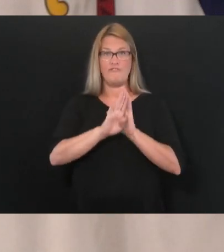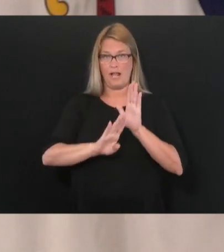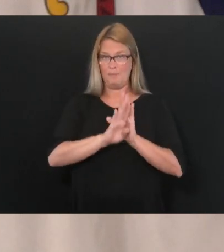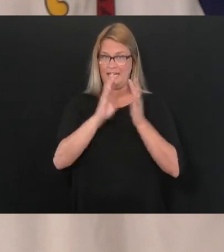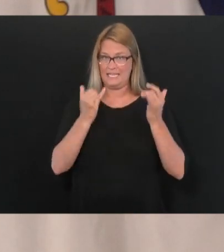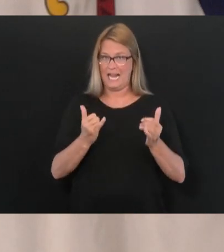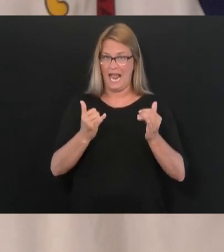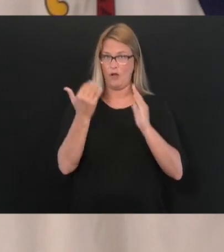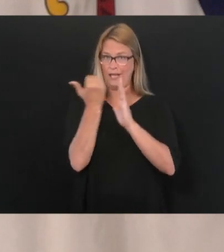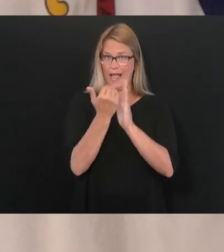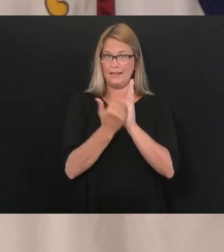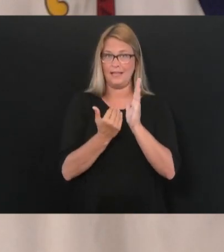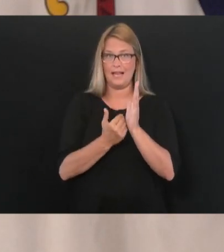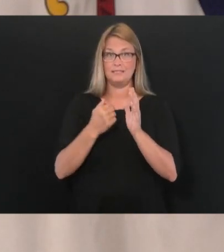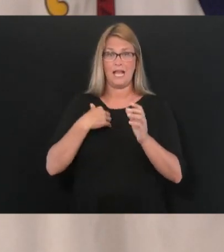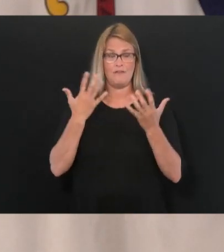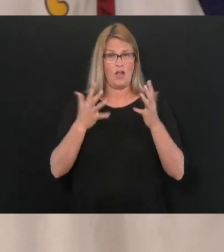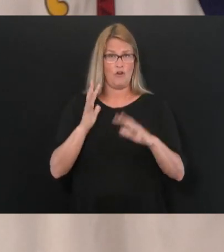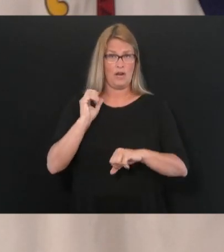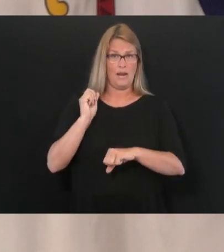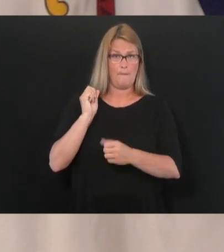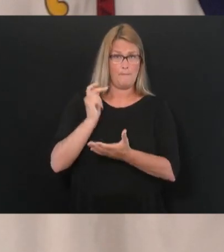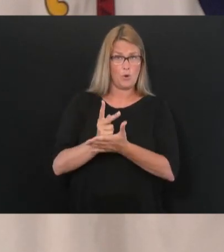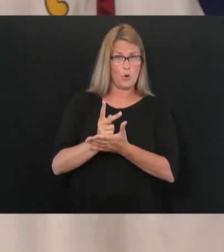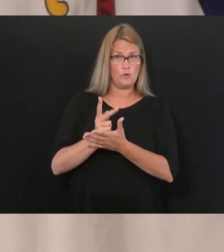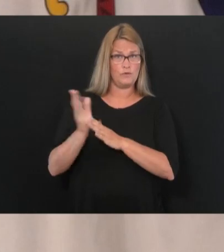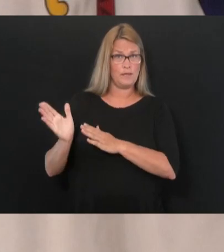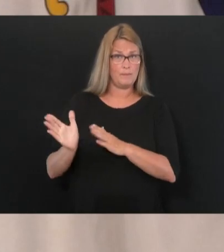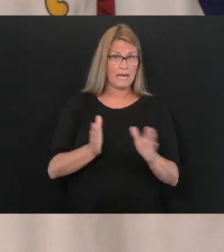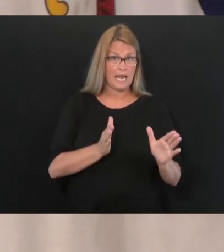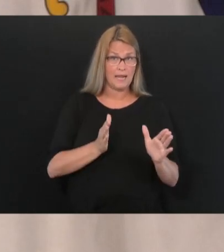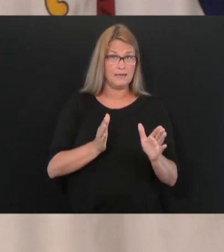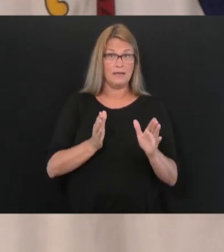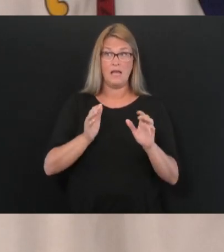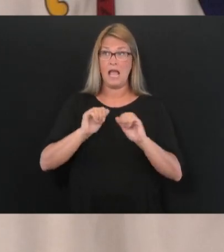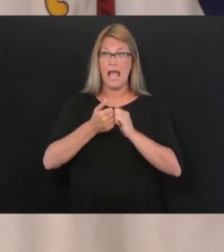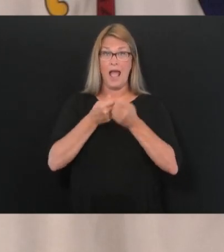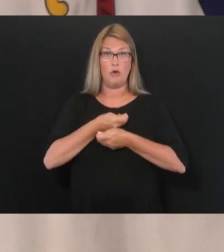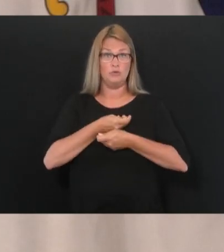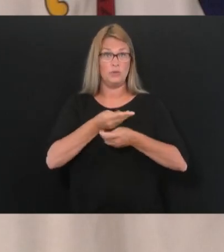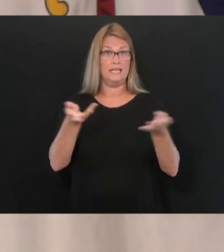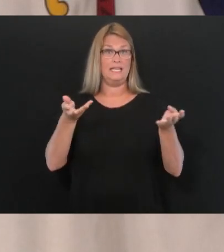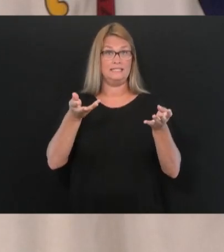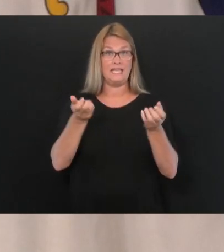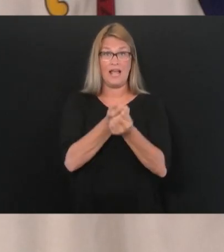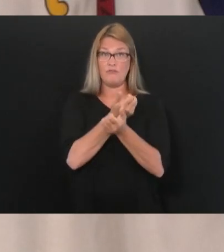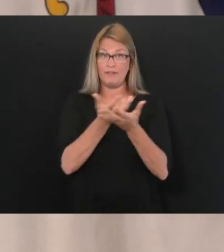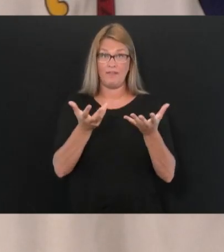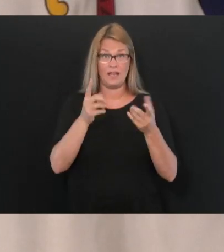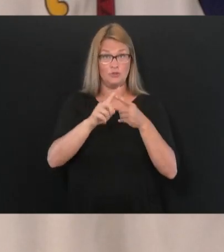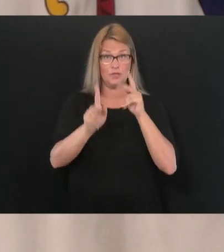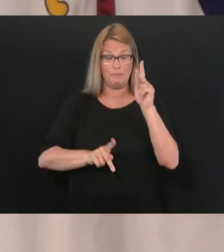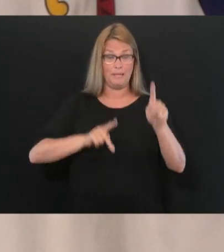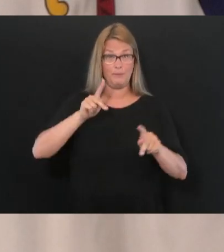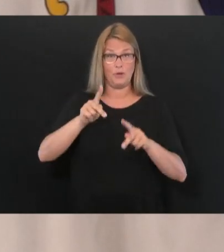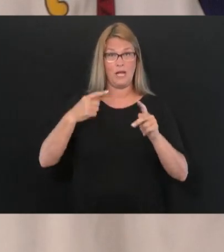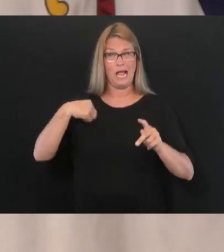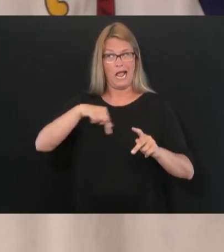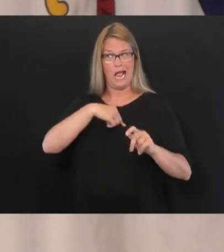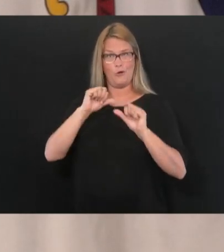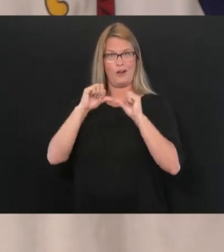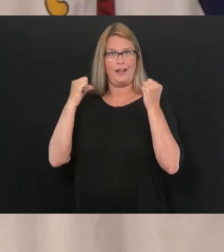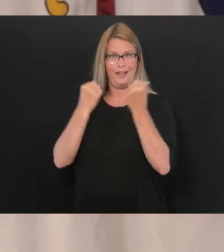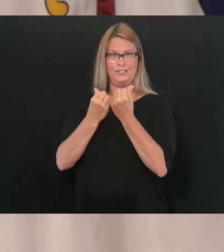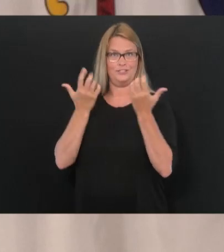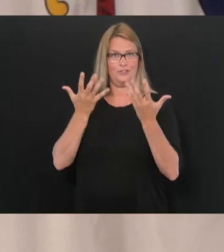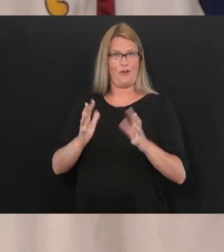I've approved the plan of how everything was to come out, and our agencies, you know, have those